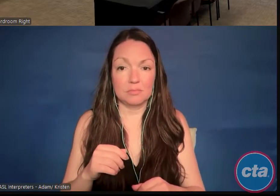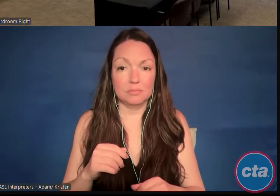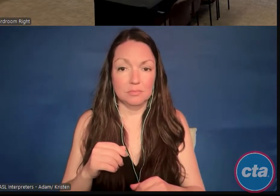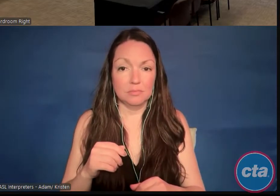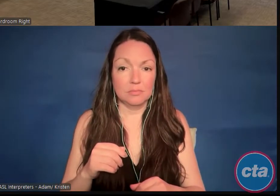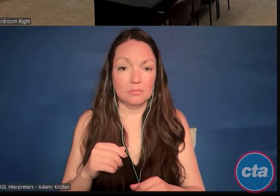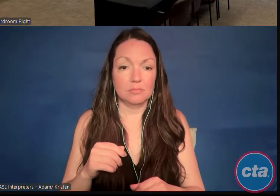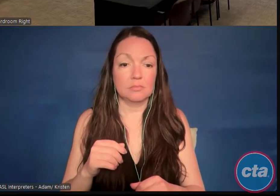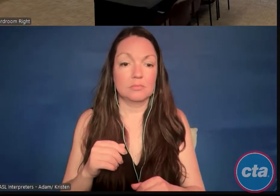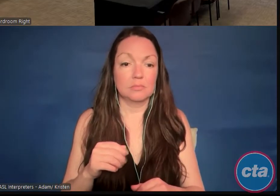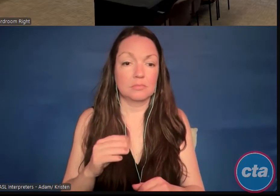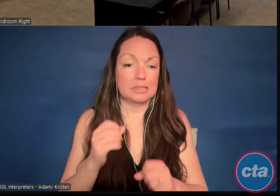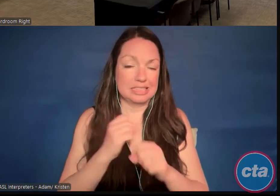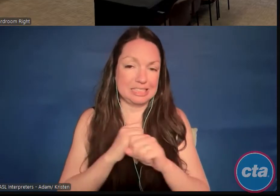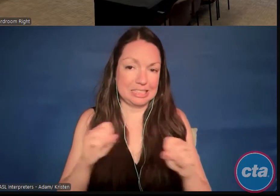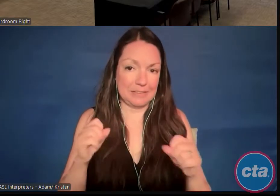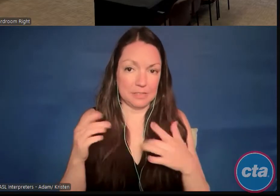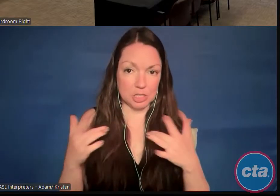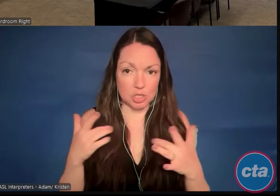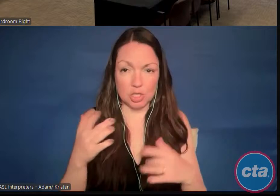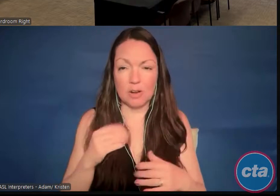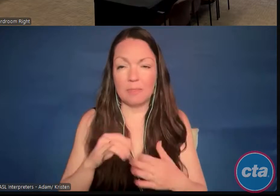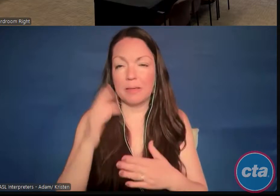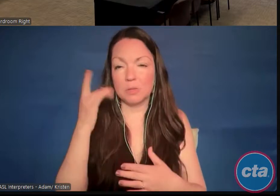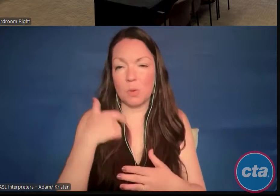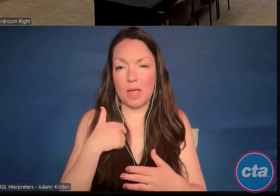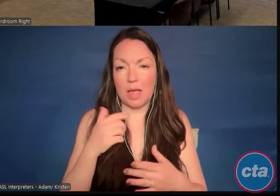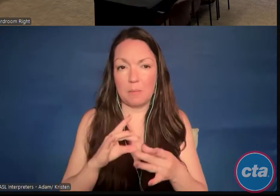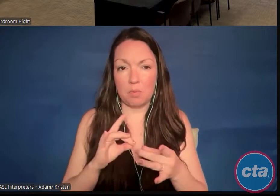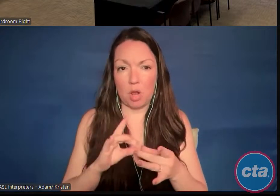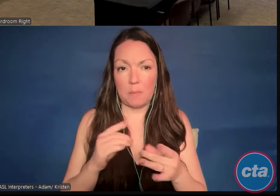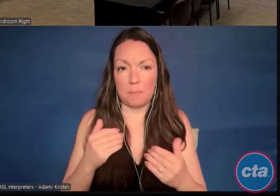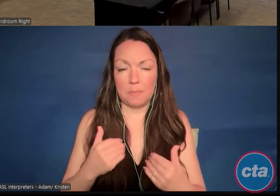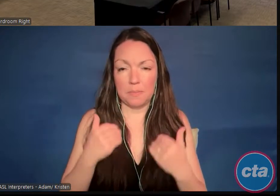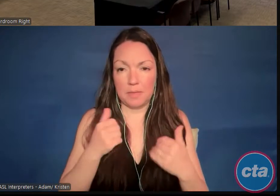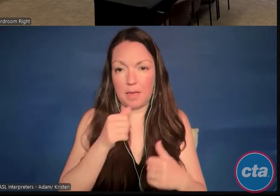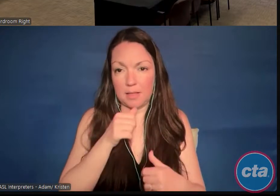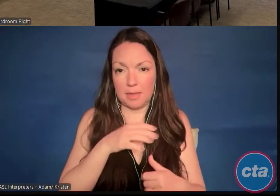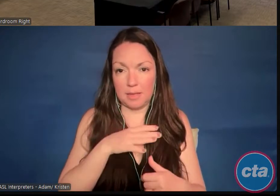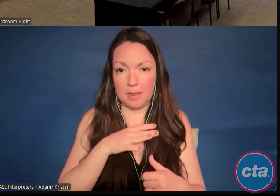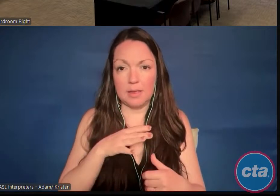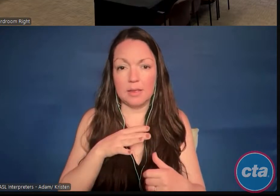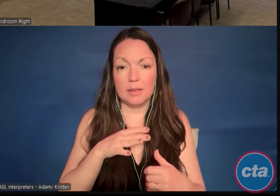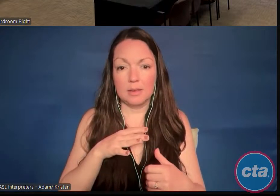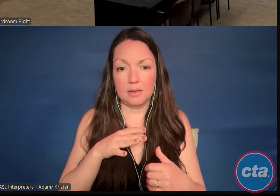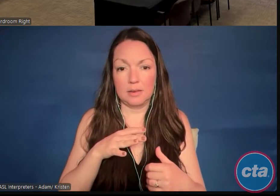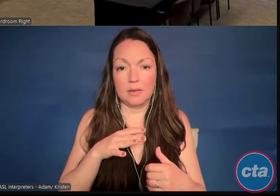And just the safety concerns. And that's why I brought up the young lady that,